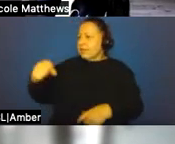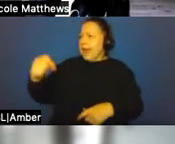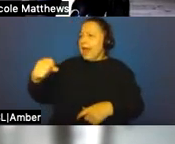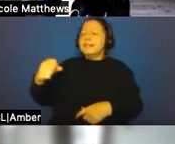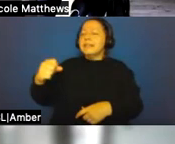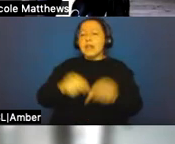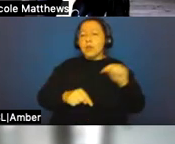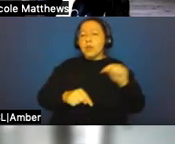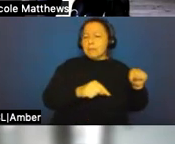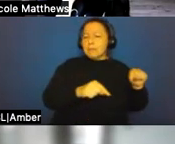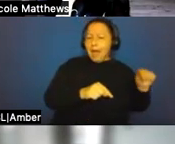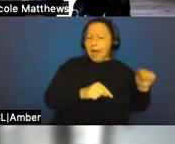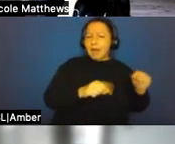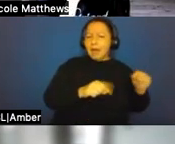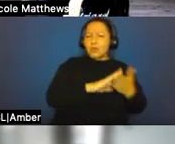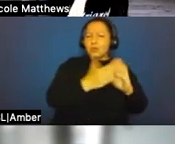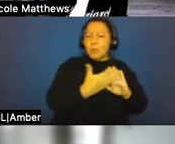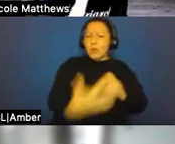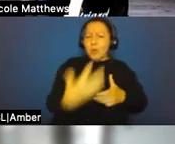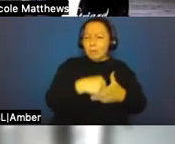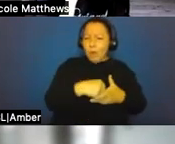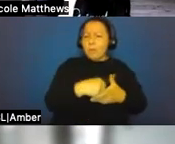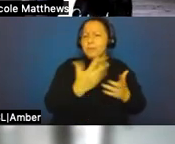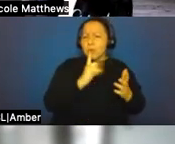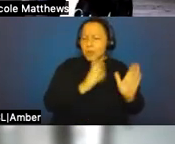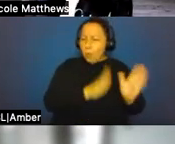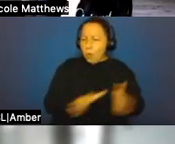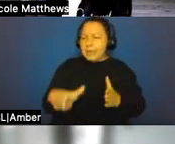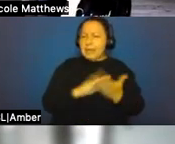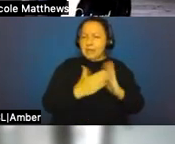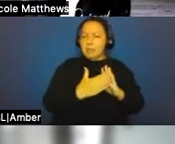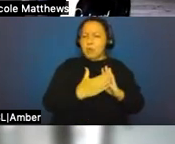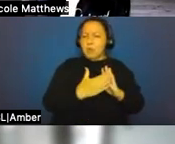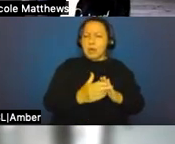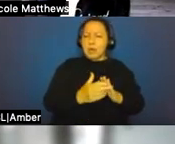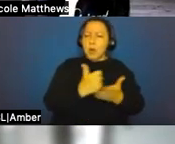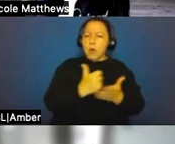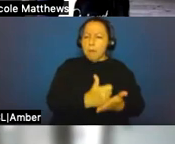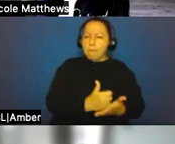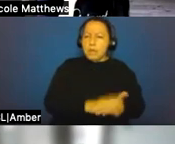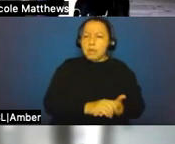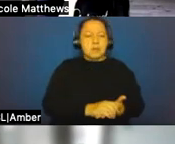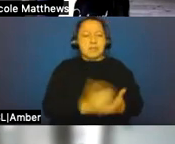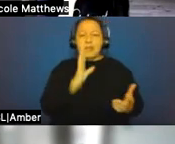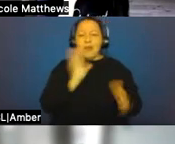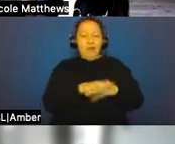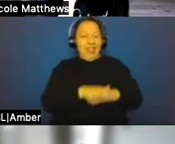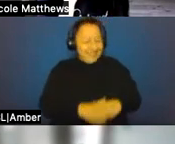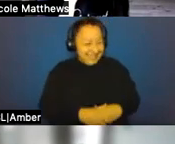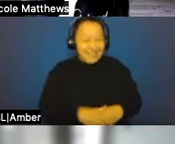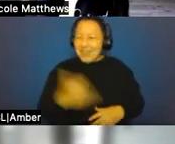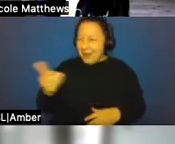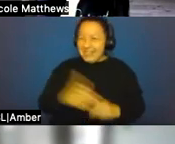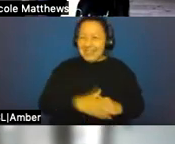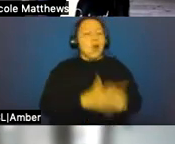community mobilizing and organizing. Go ahead. I just wanted to add one of the things